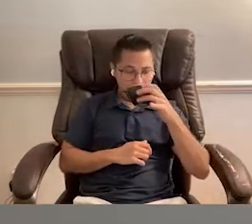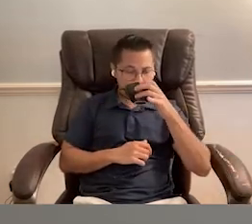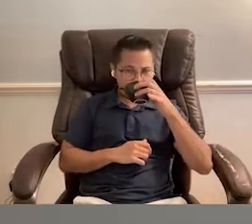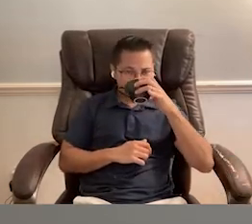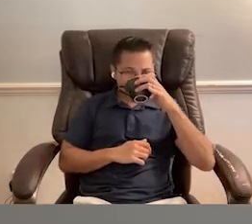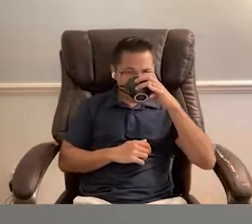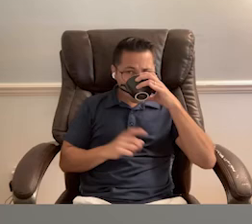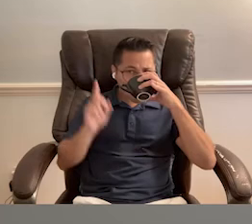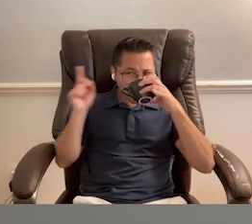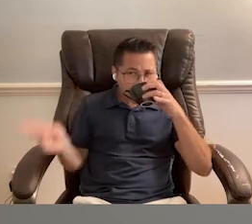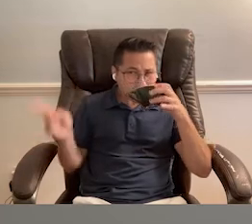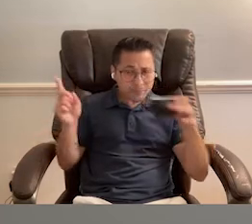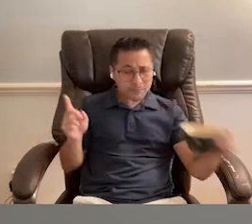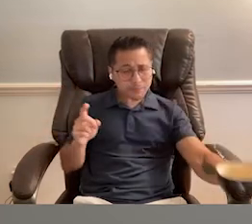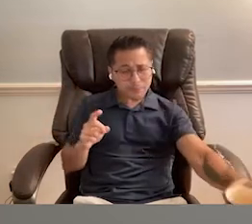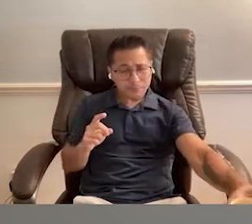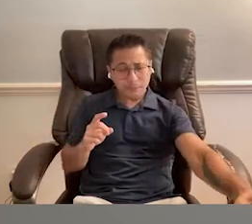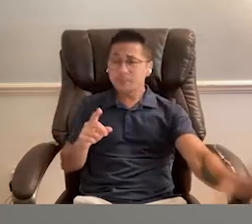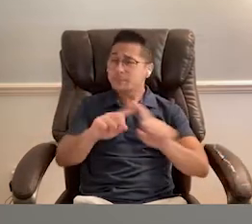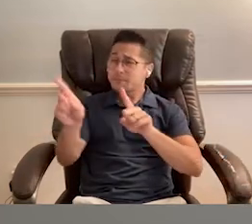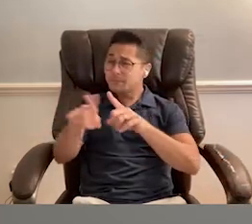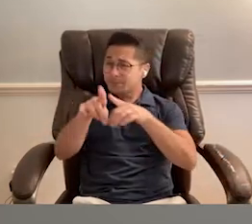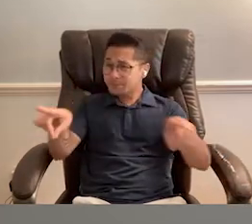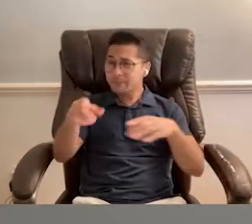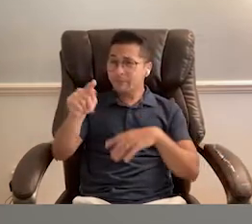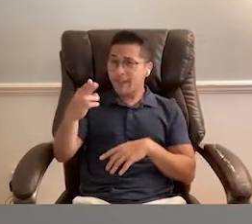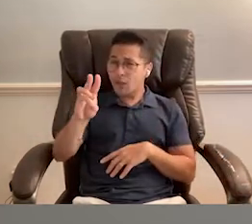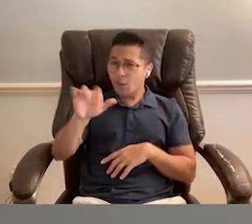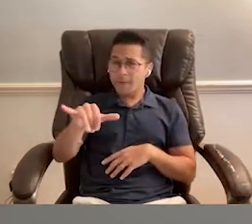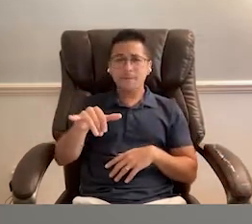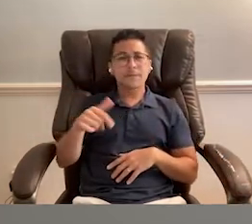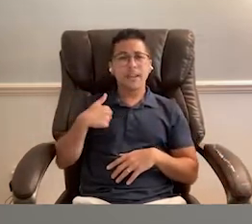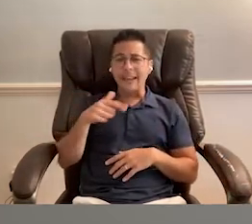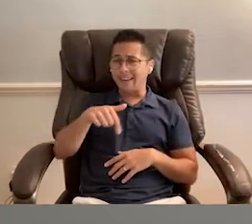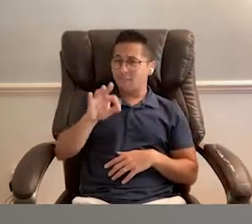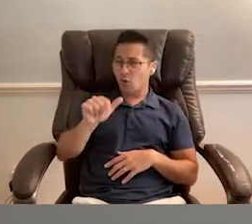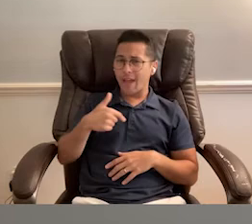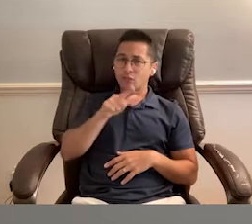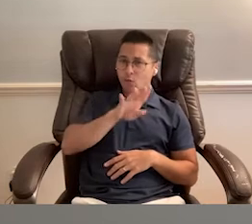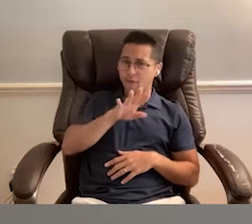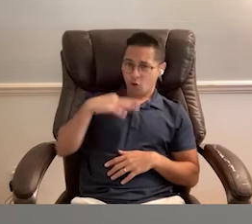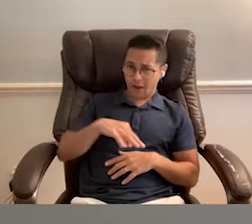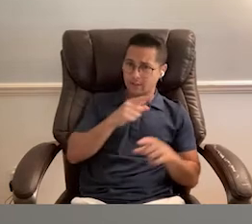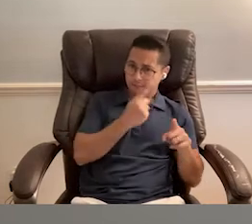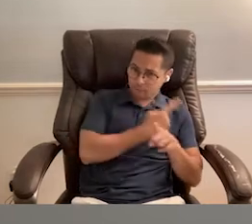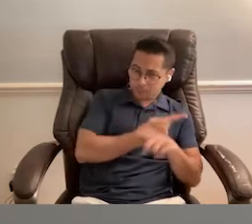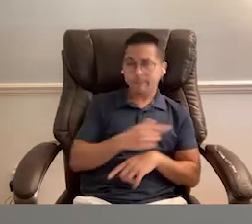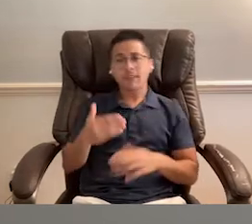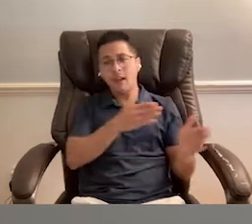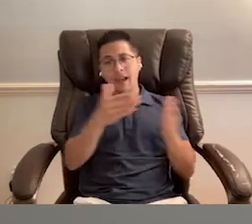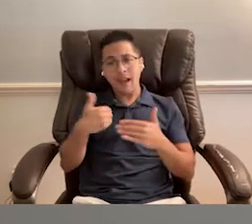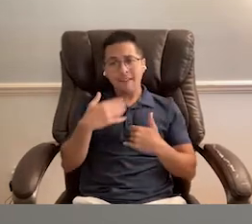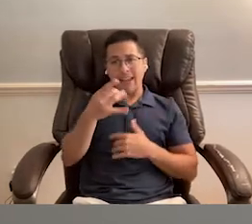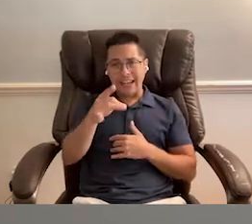So these are the different diploma pathways. In Florida, we got the 24 credit standard traditional diploma. We got the 18